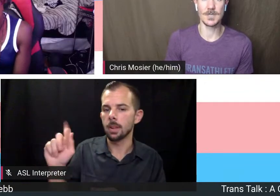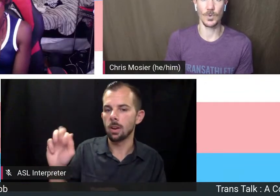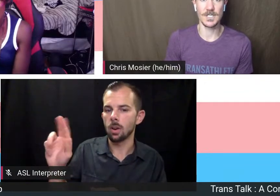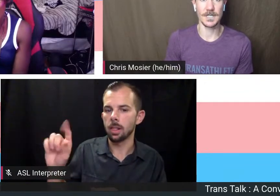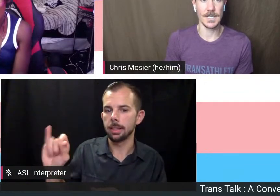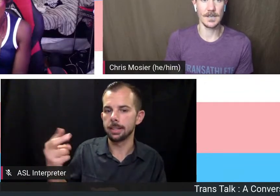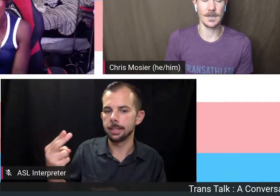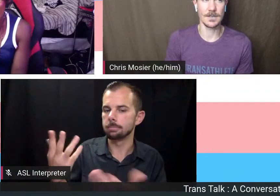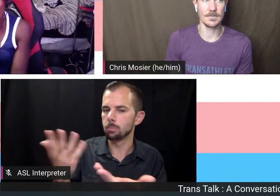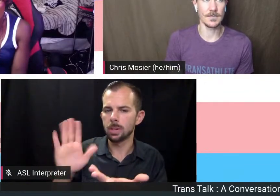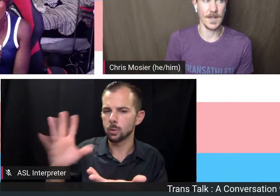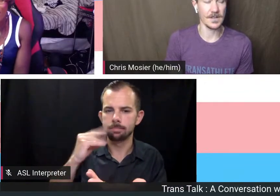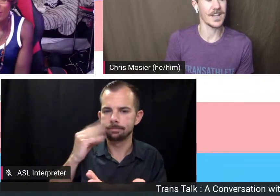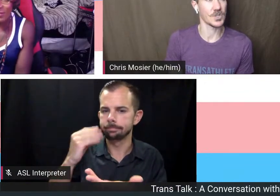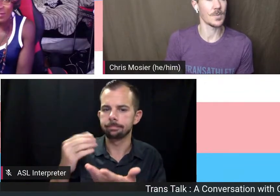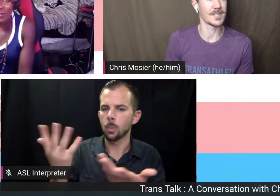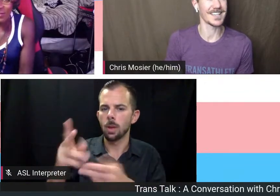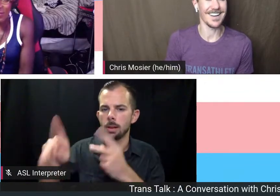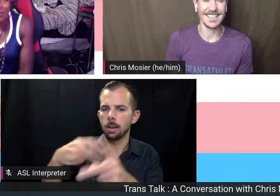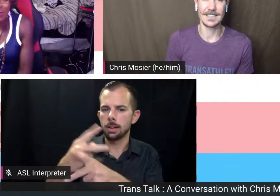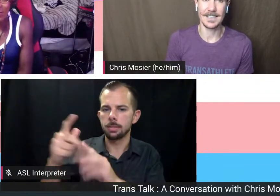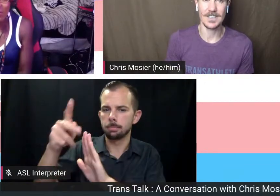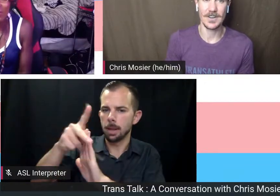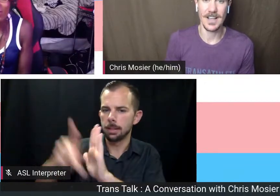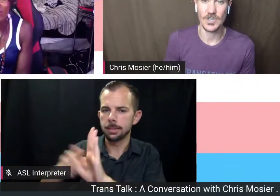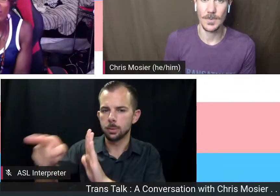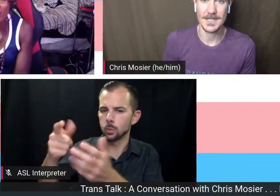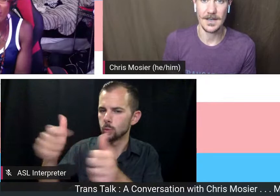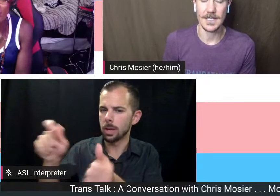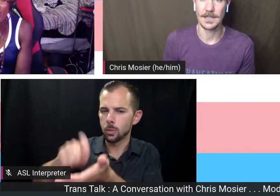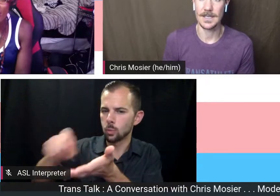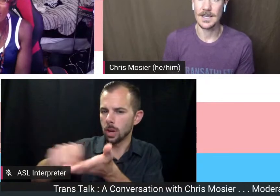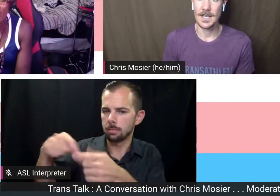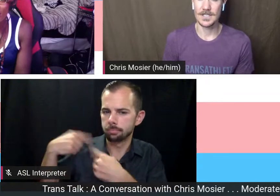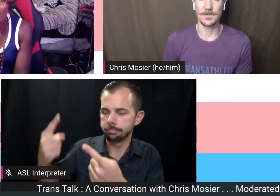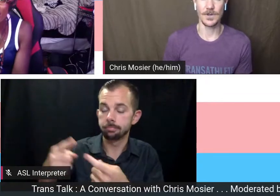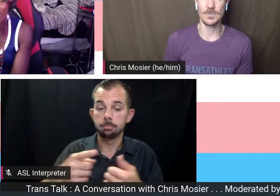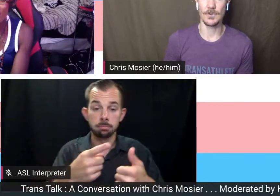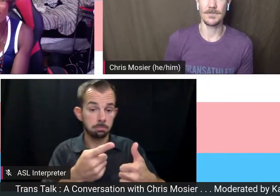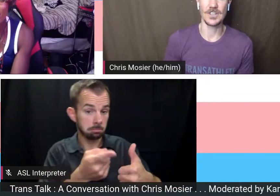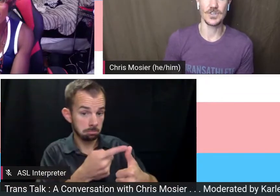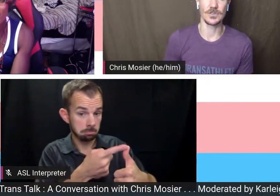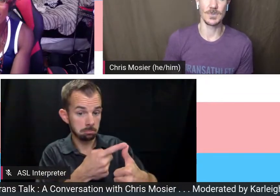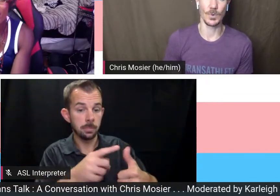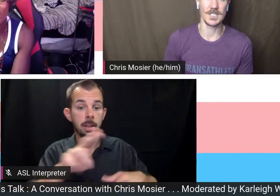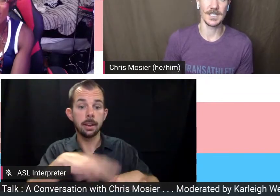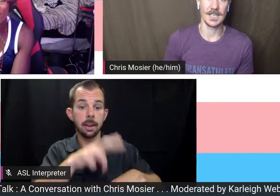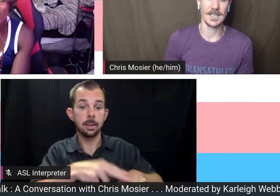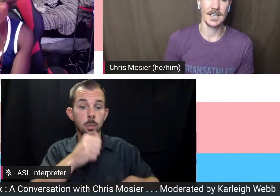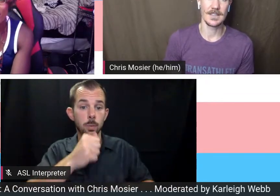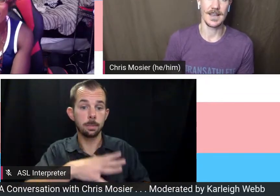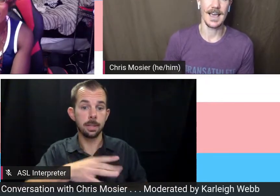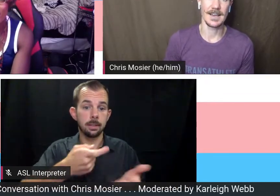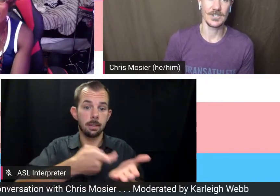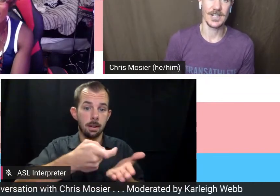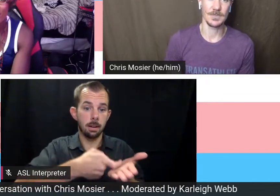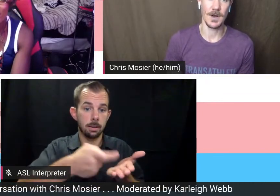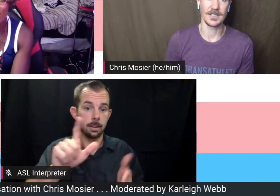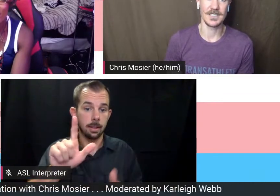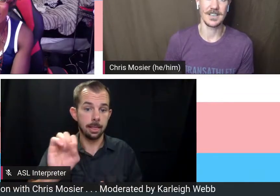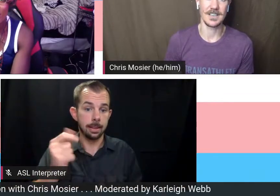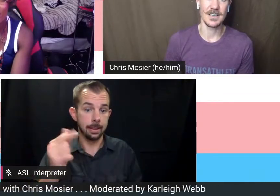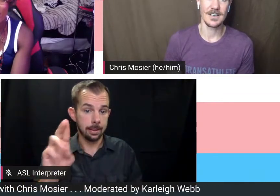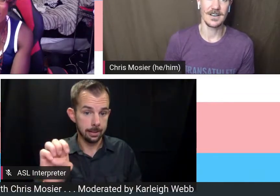National Women's Sports League, National Women's Hockey League, National Women's Hockey League is the first professional sports league that had a